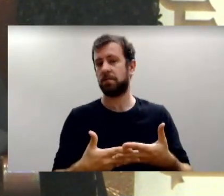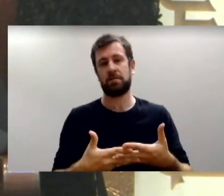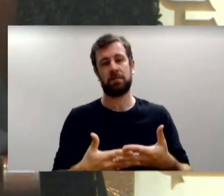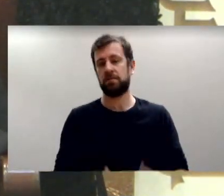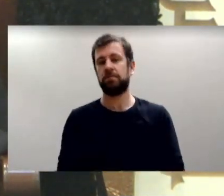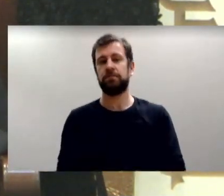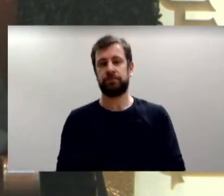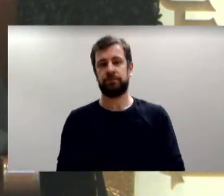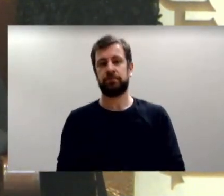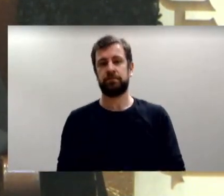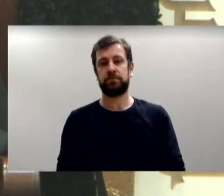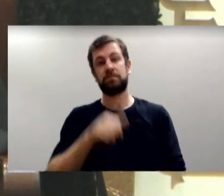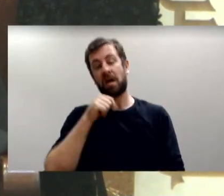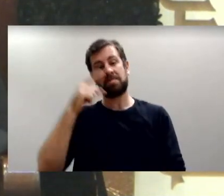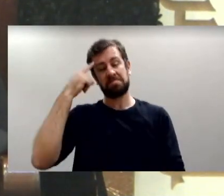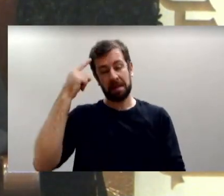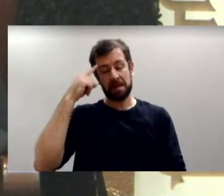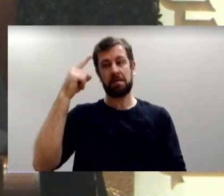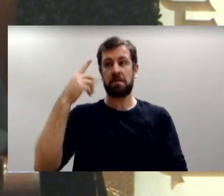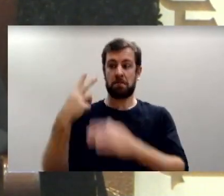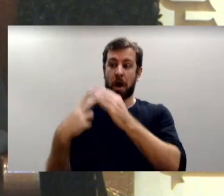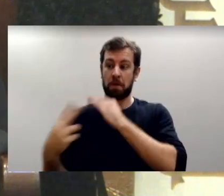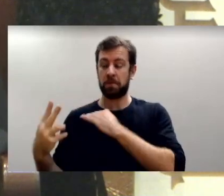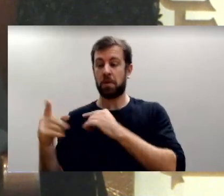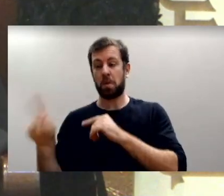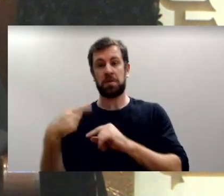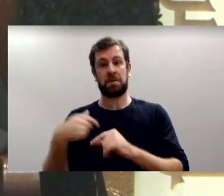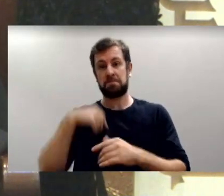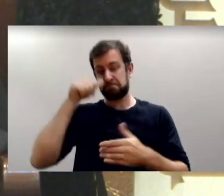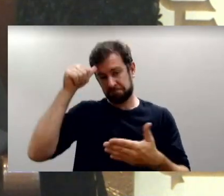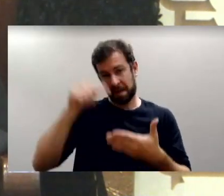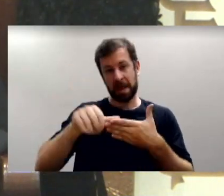So don't think that, you know, Muhammad is just the postman. No.